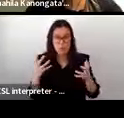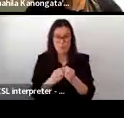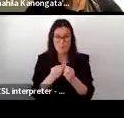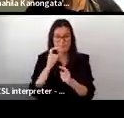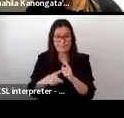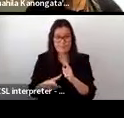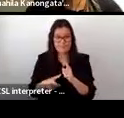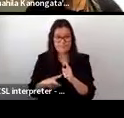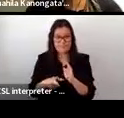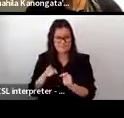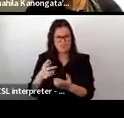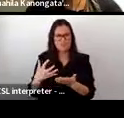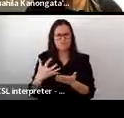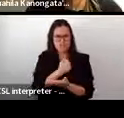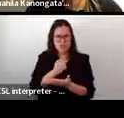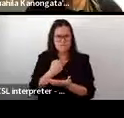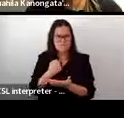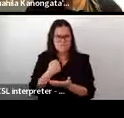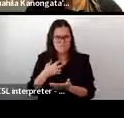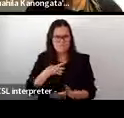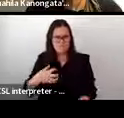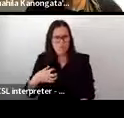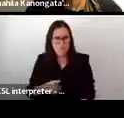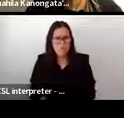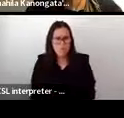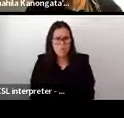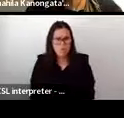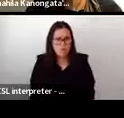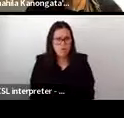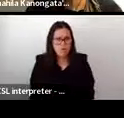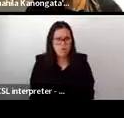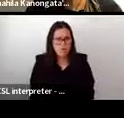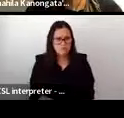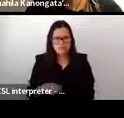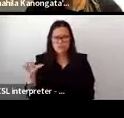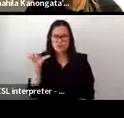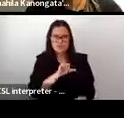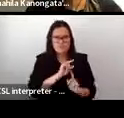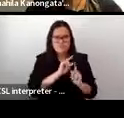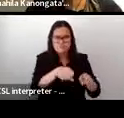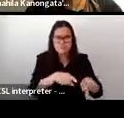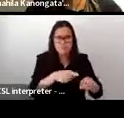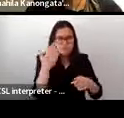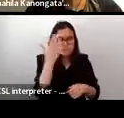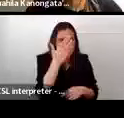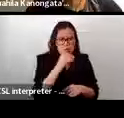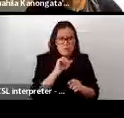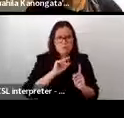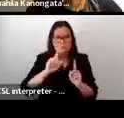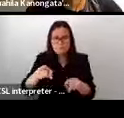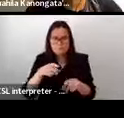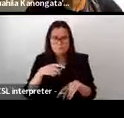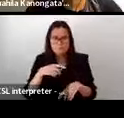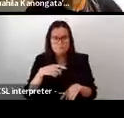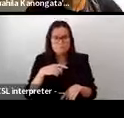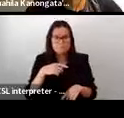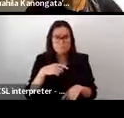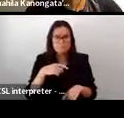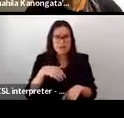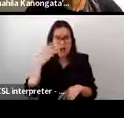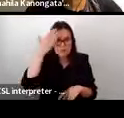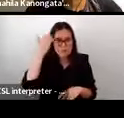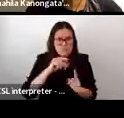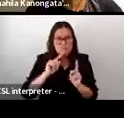They deserve a barrier-free system of schools, colleges and universities. in which they can truly participate on a